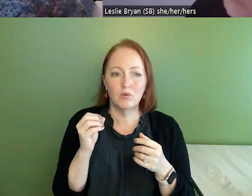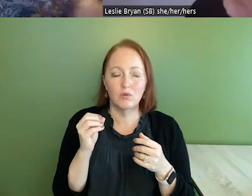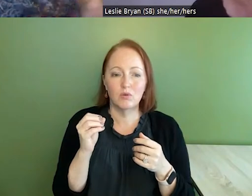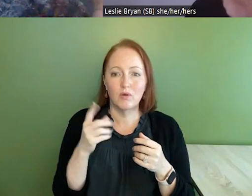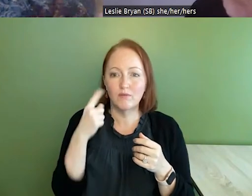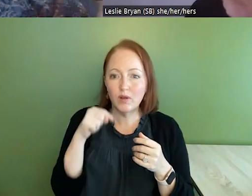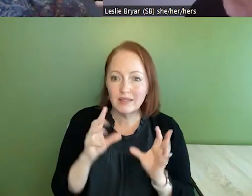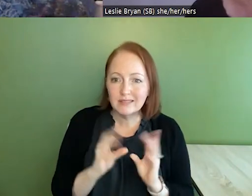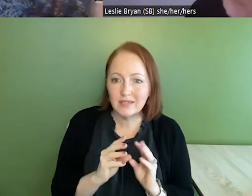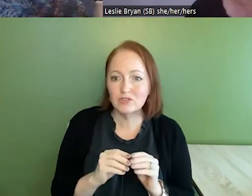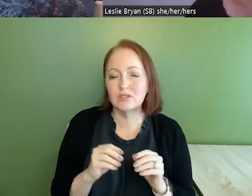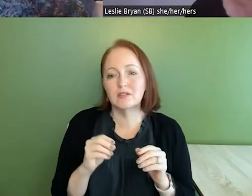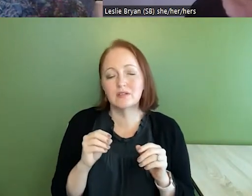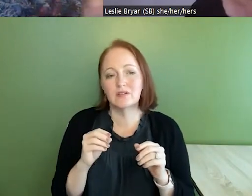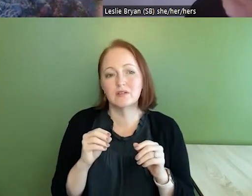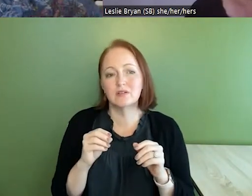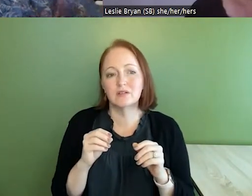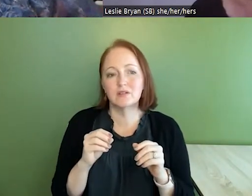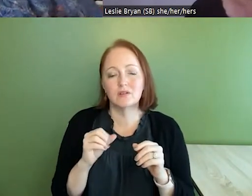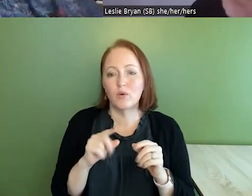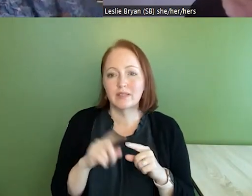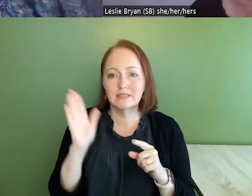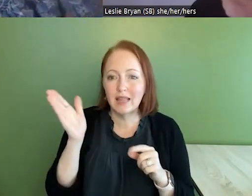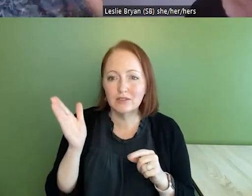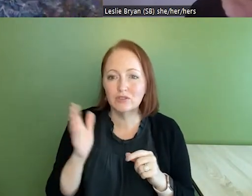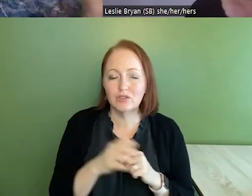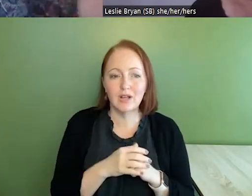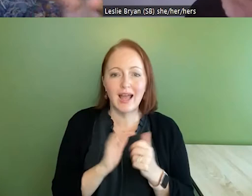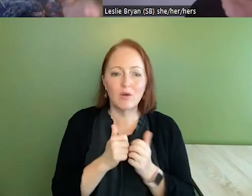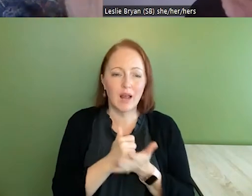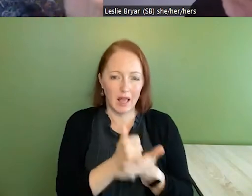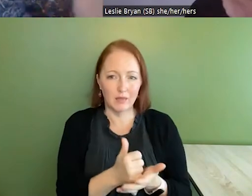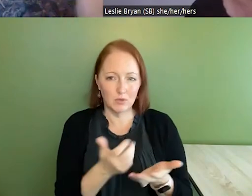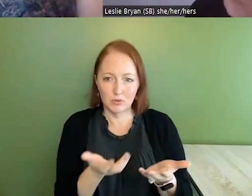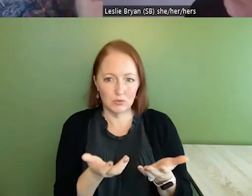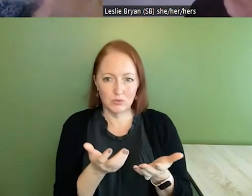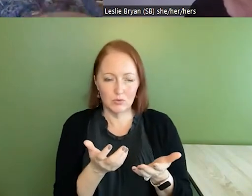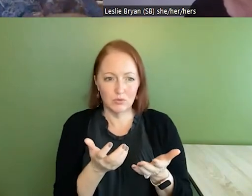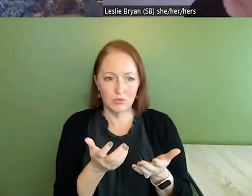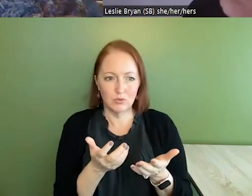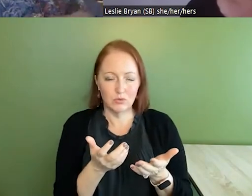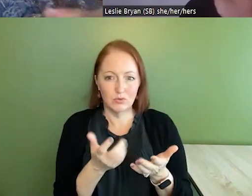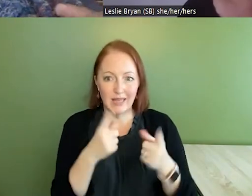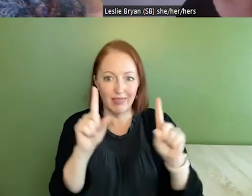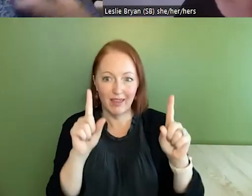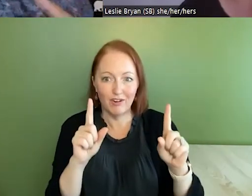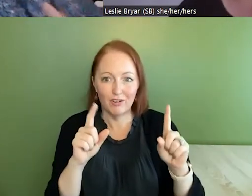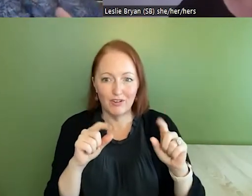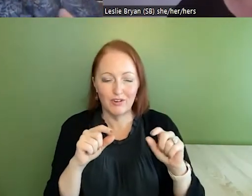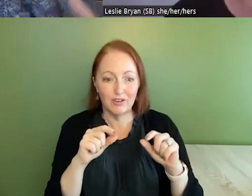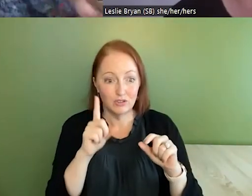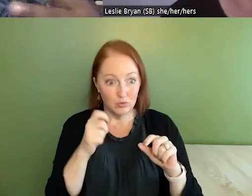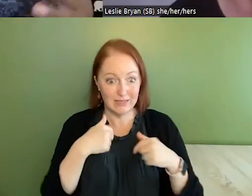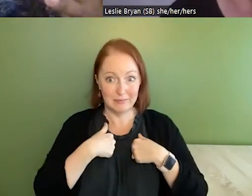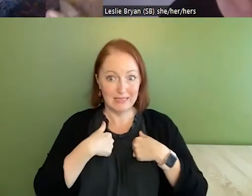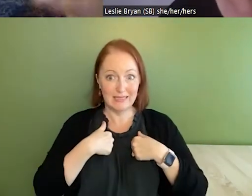this session or for this lecture? Mm-hmm. How can I help you achieve, how can I get help you get there? Do you need me?